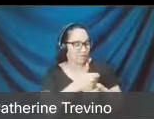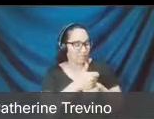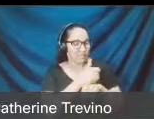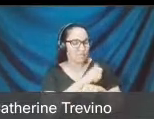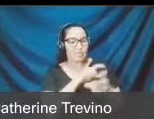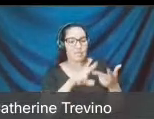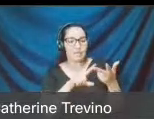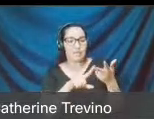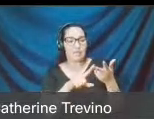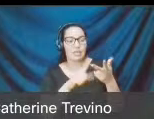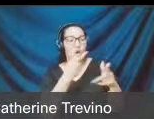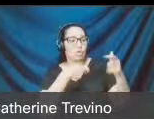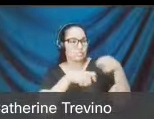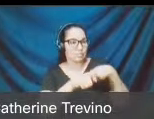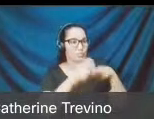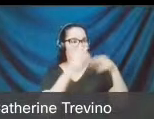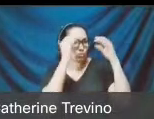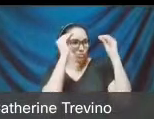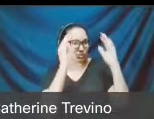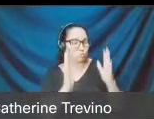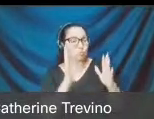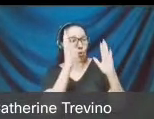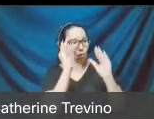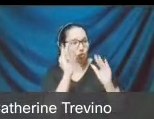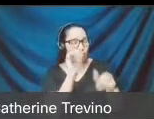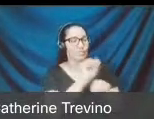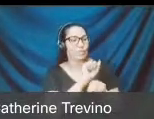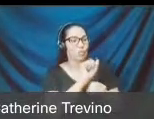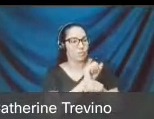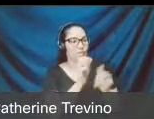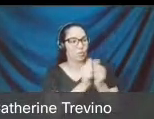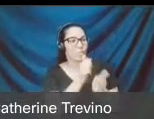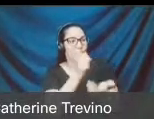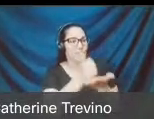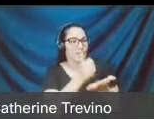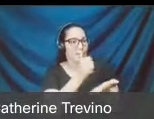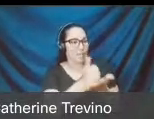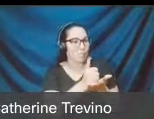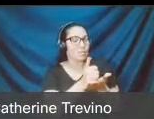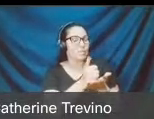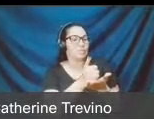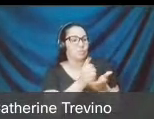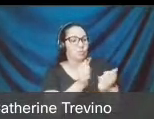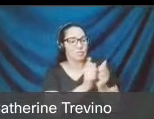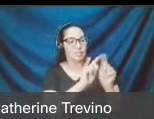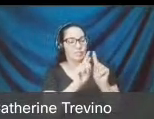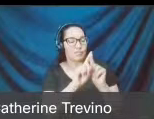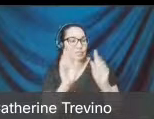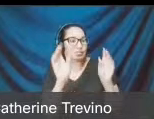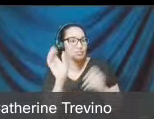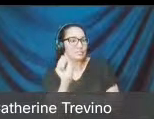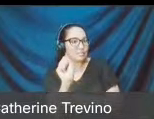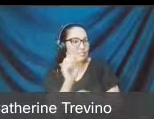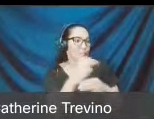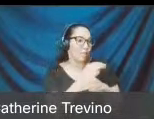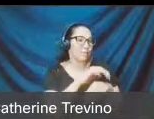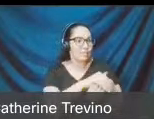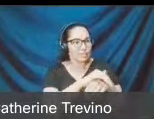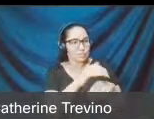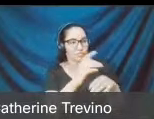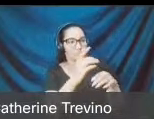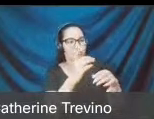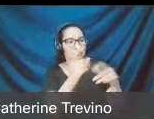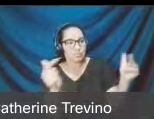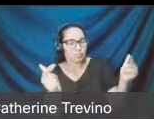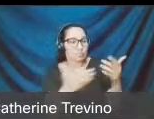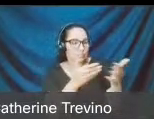our substitute teachers hopefully working on that helpline to help these students with these subjects, and all the extra support that we're going to